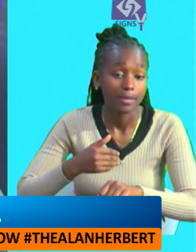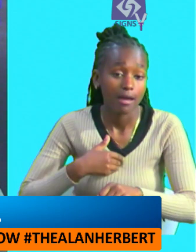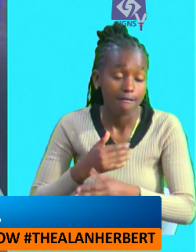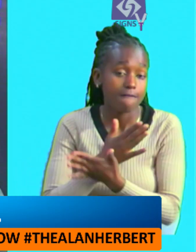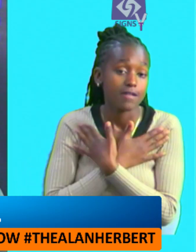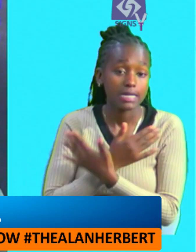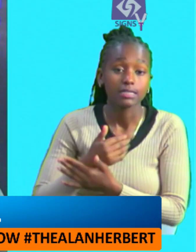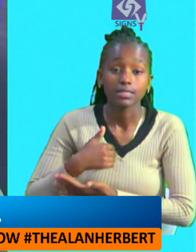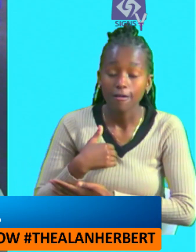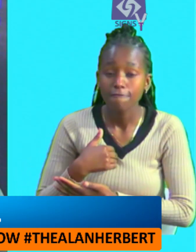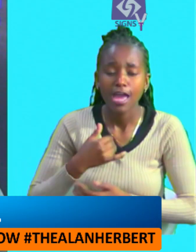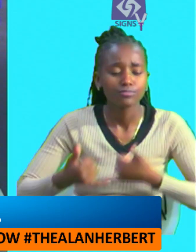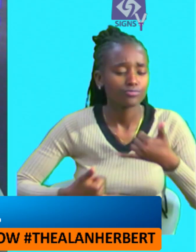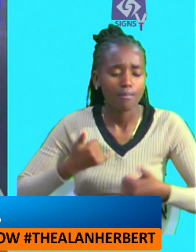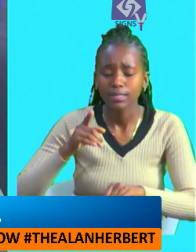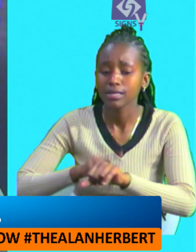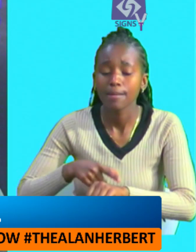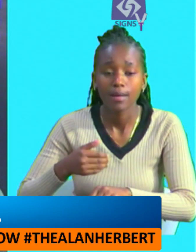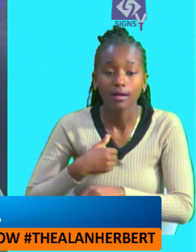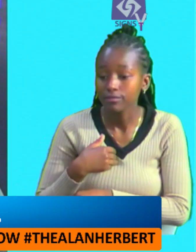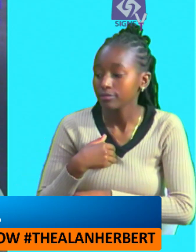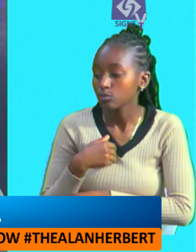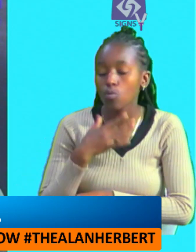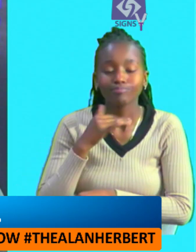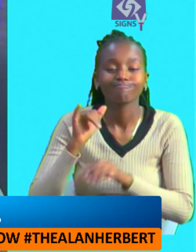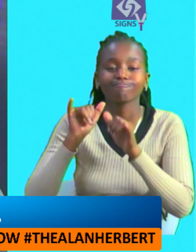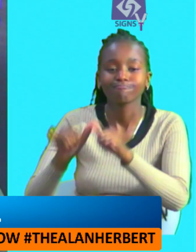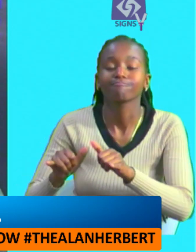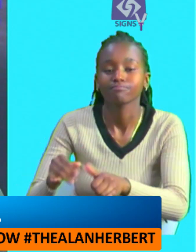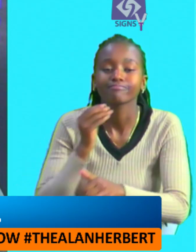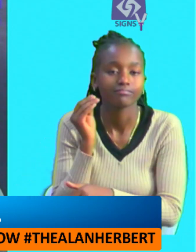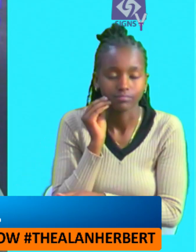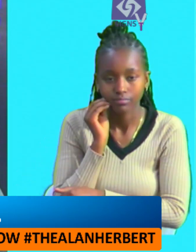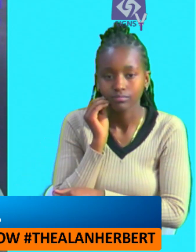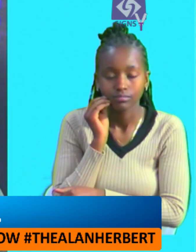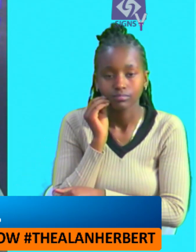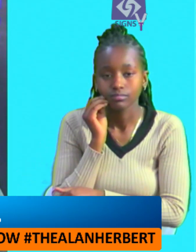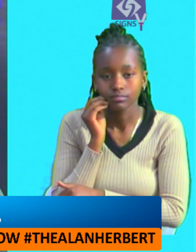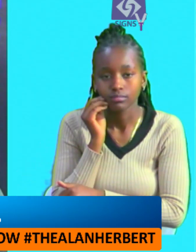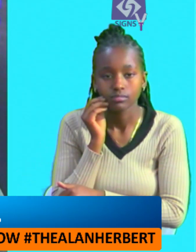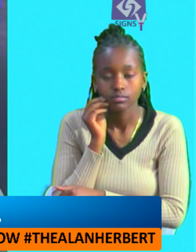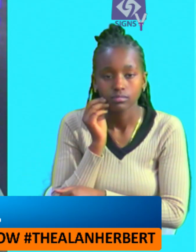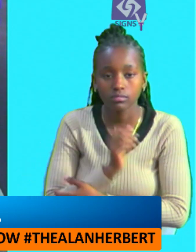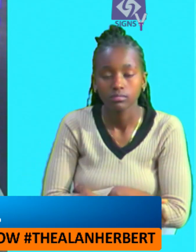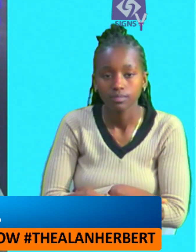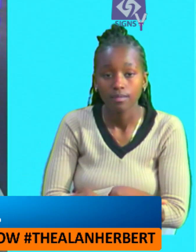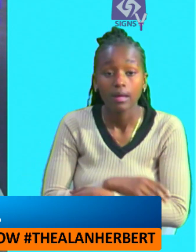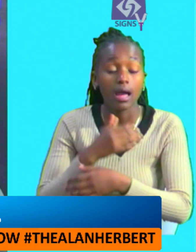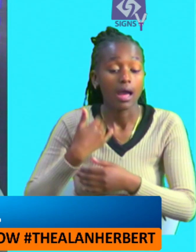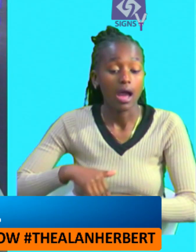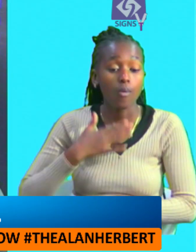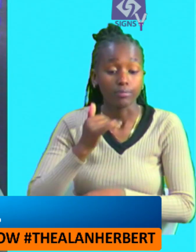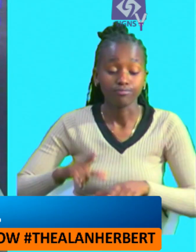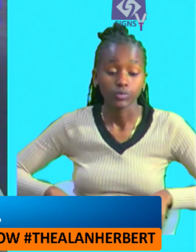but sitaki kuishi life ya mtu mwenye ako 30 na niko 25. I want to live a step at a time. Kama